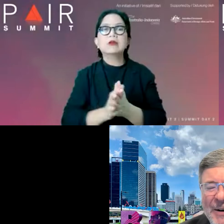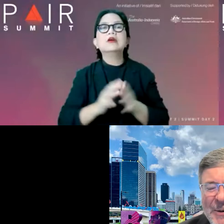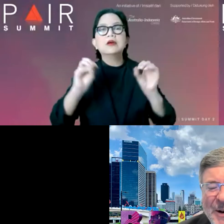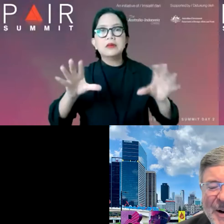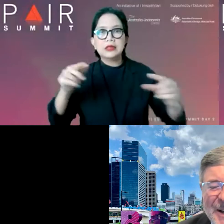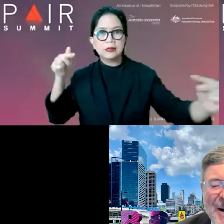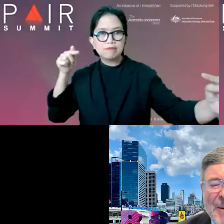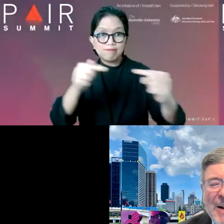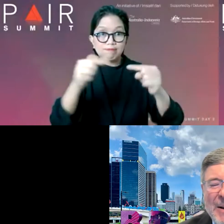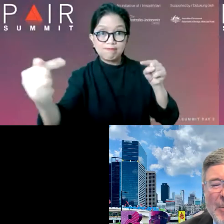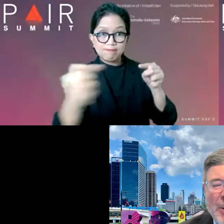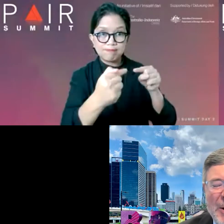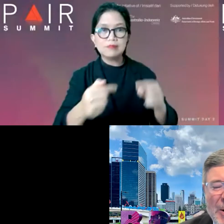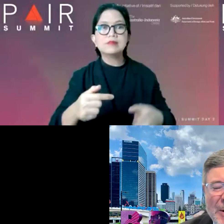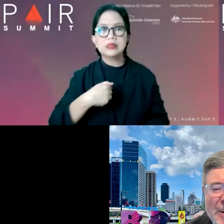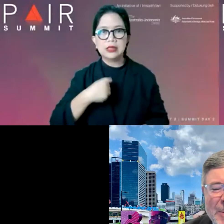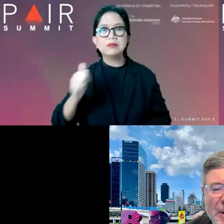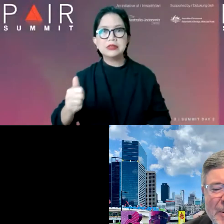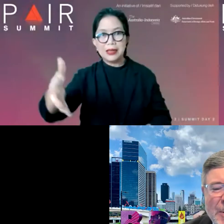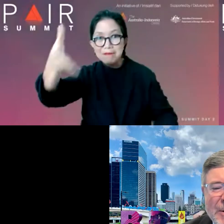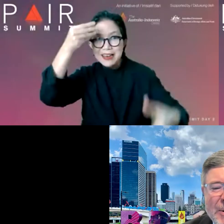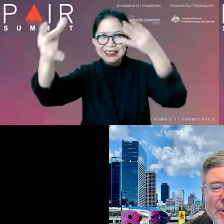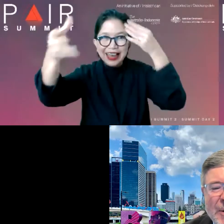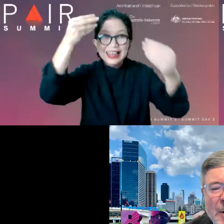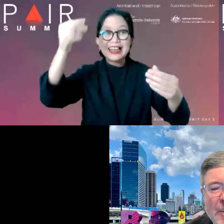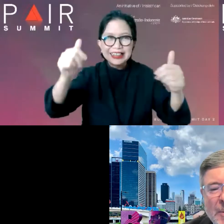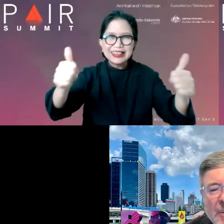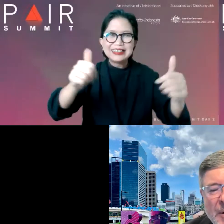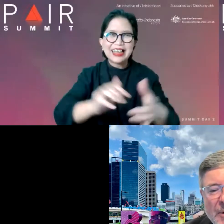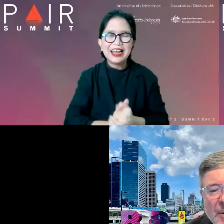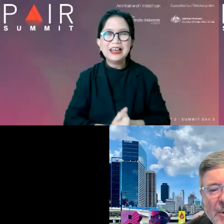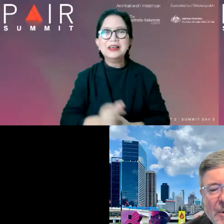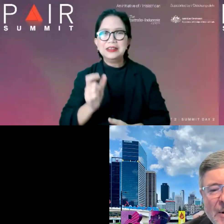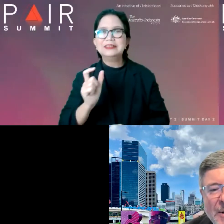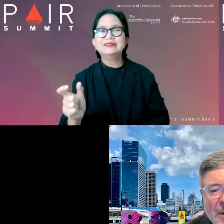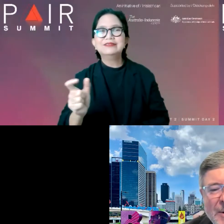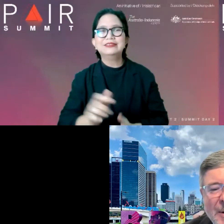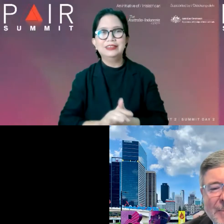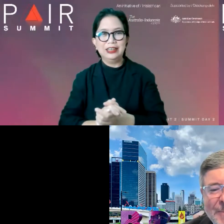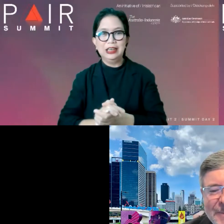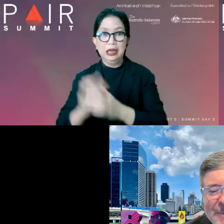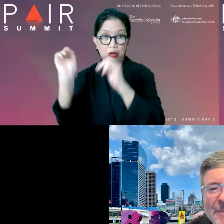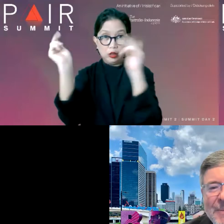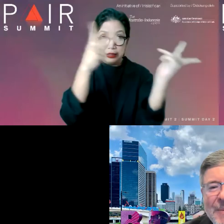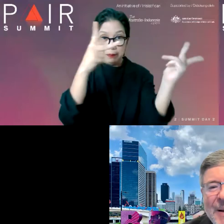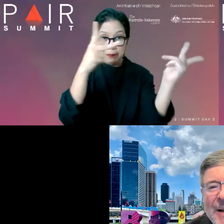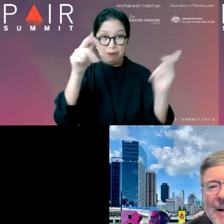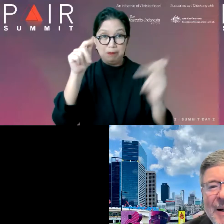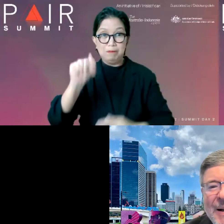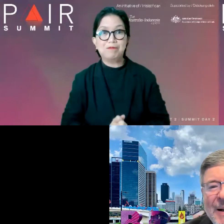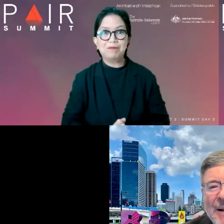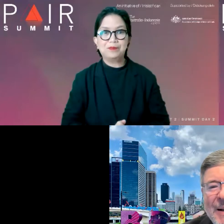through later if you like, in the broader context, but those might just do for the moment about the My Health Record that you asked about.